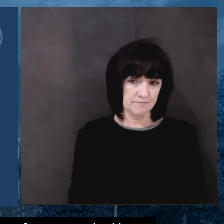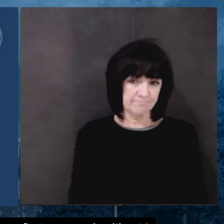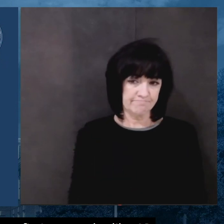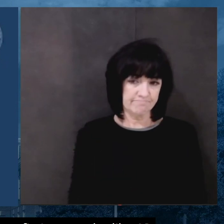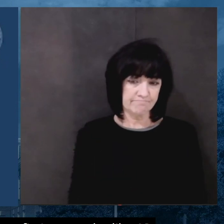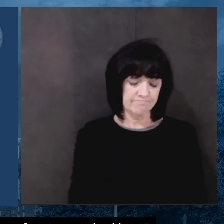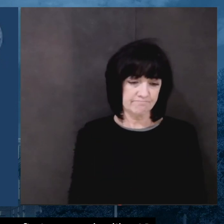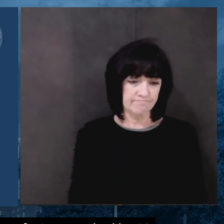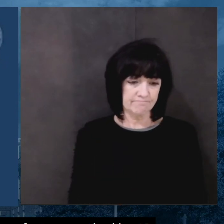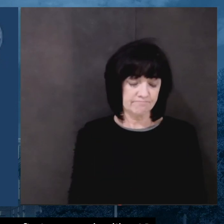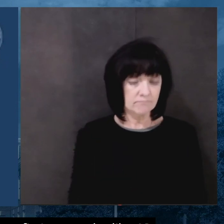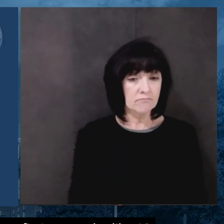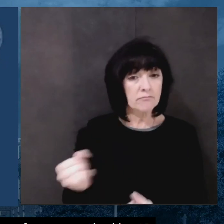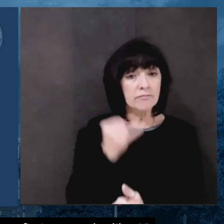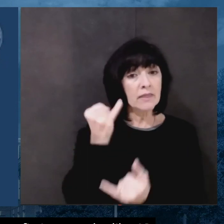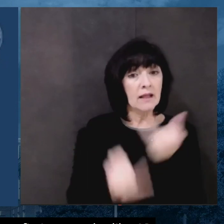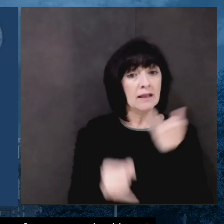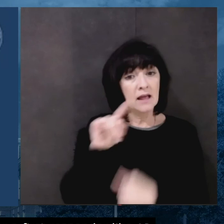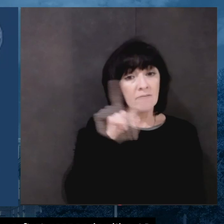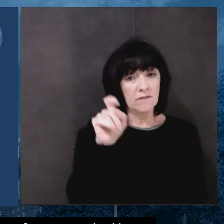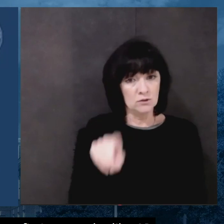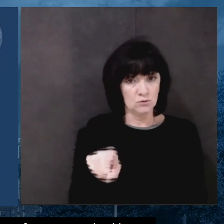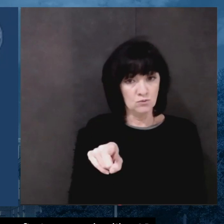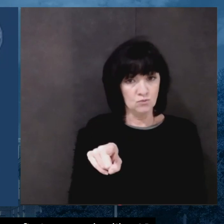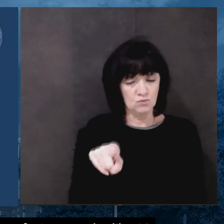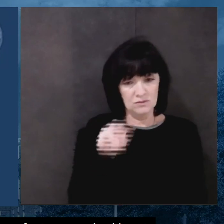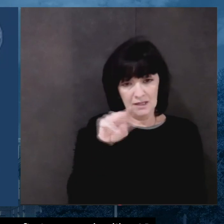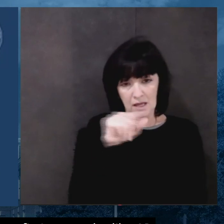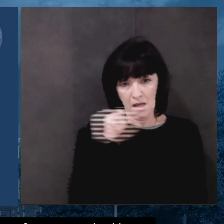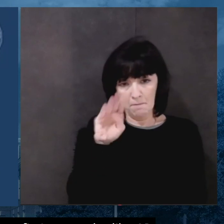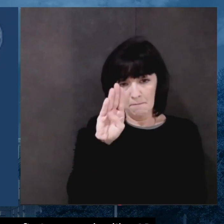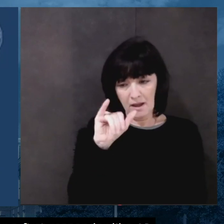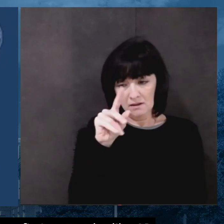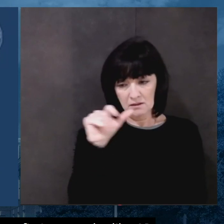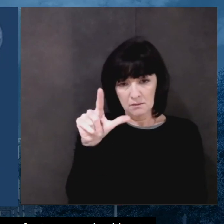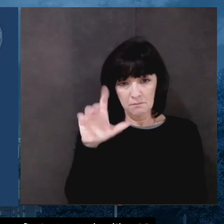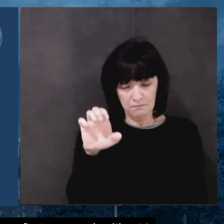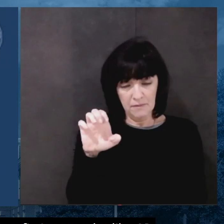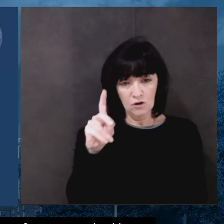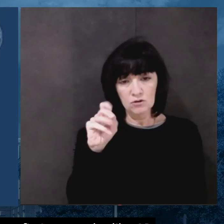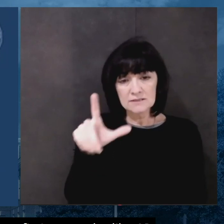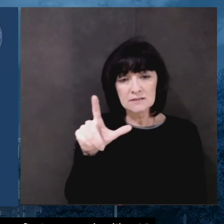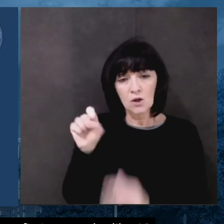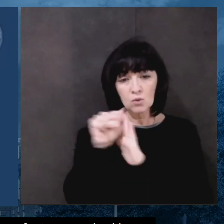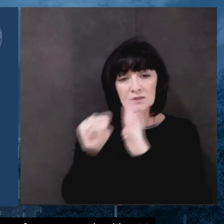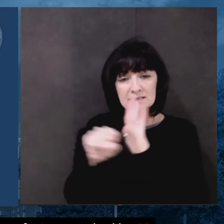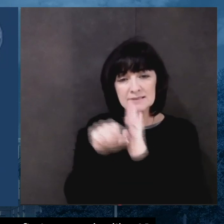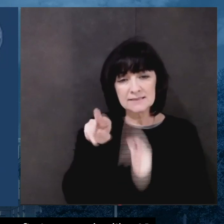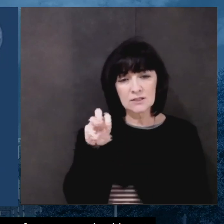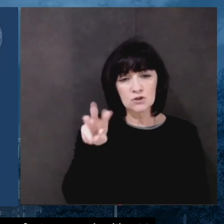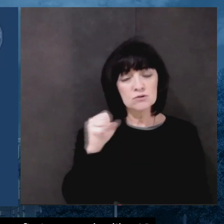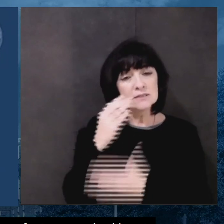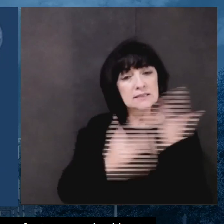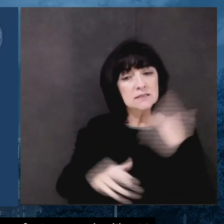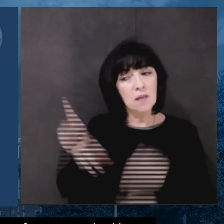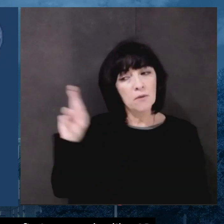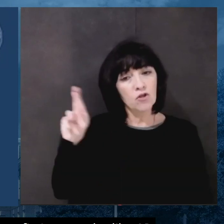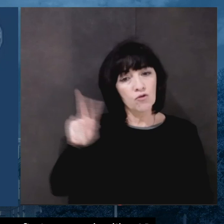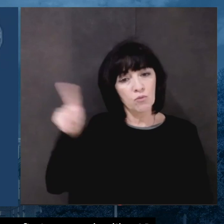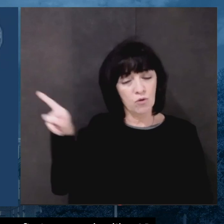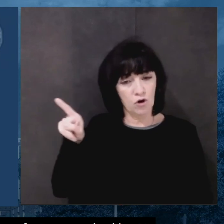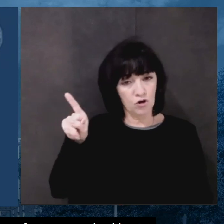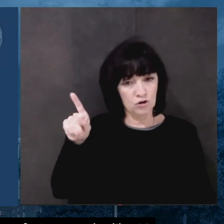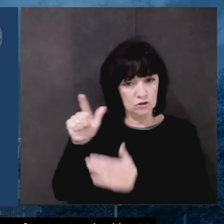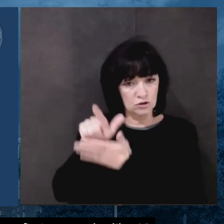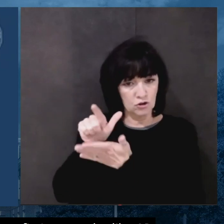All right, this is the final question we have time for. It's from Matt Biddle at Delaware State News. Some of the Republican lawmakers say the governor is